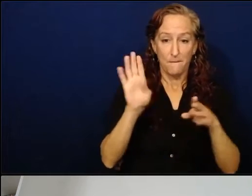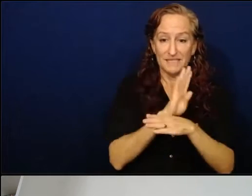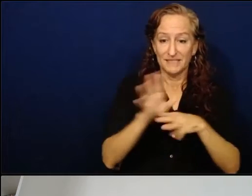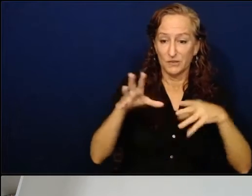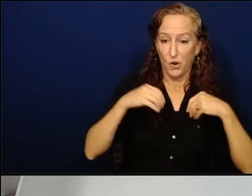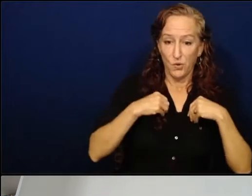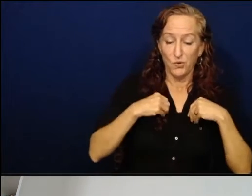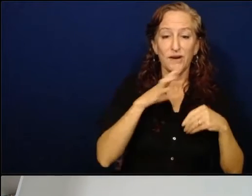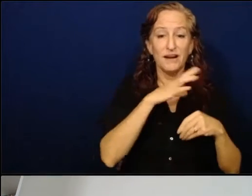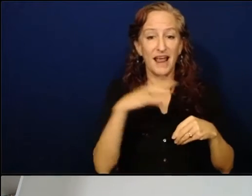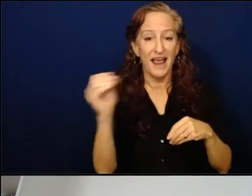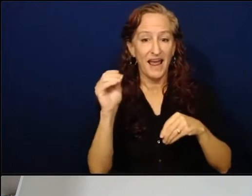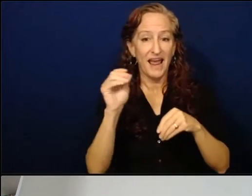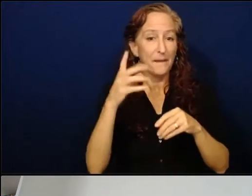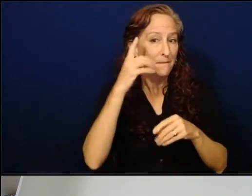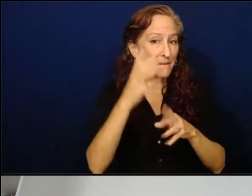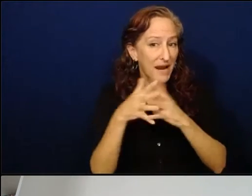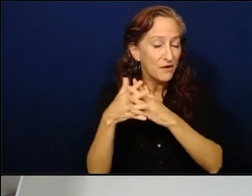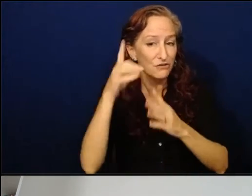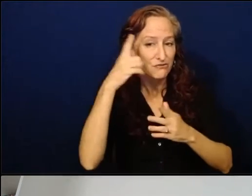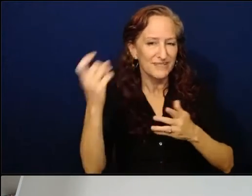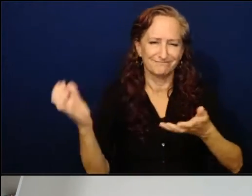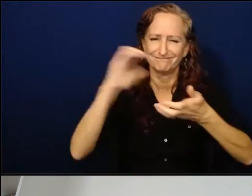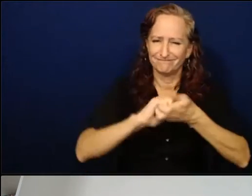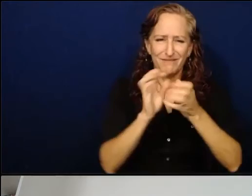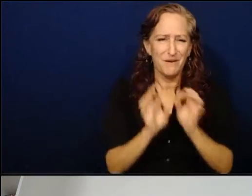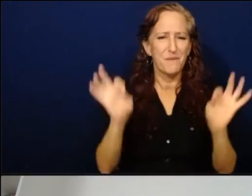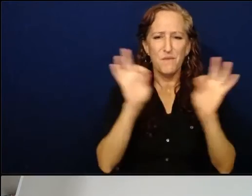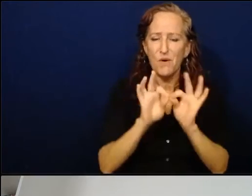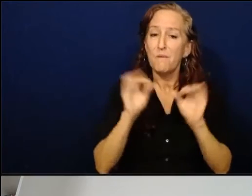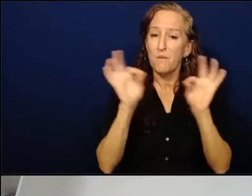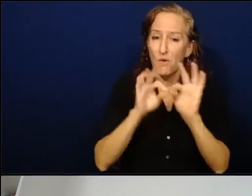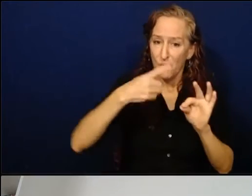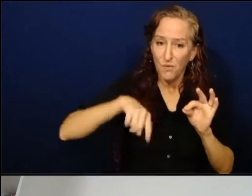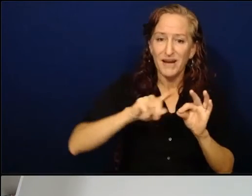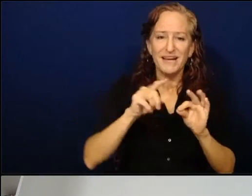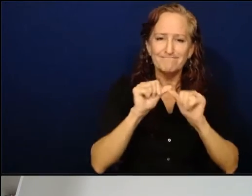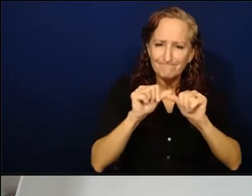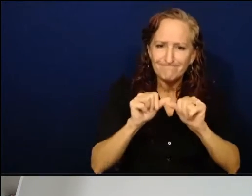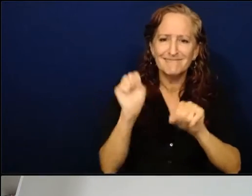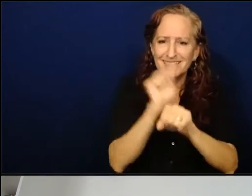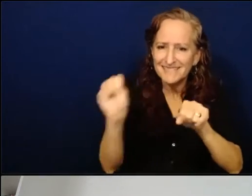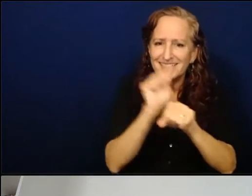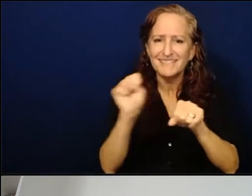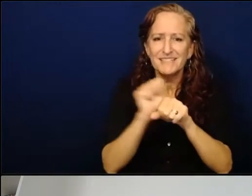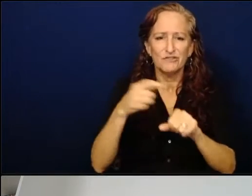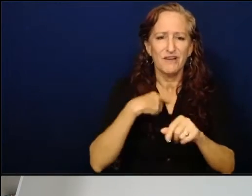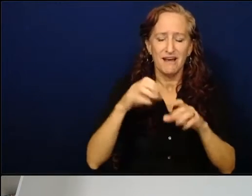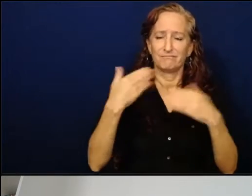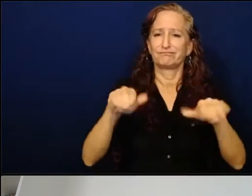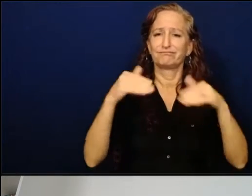founders on the screen today remind us that with grit and tenacity and fearlessness, that startups can really accomplish big, bold breakthroughs and change